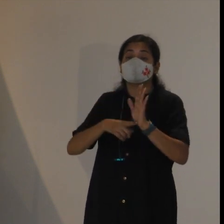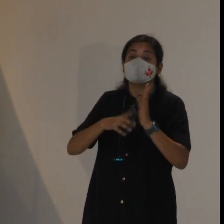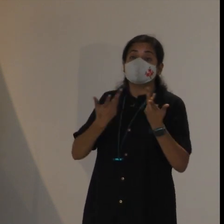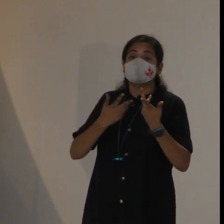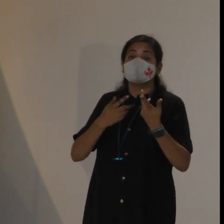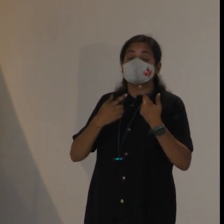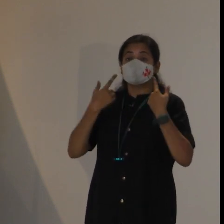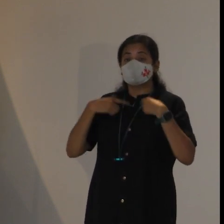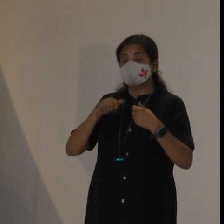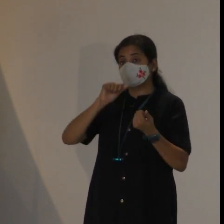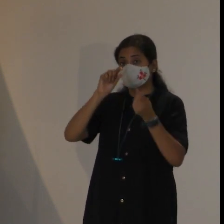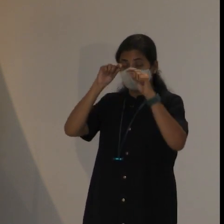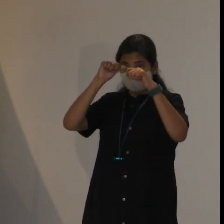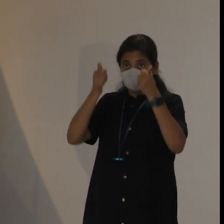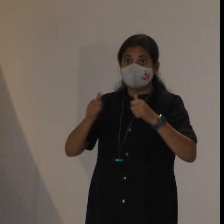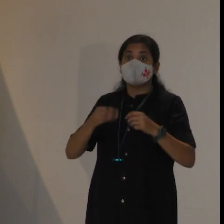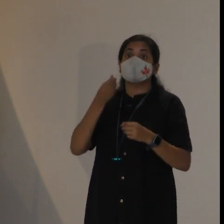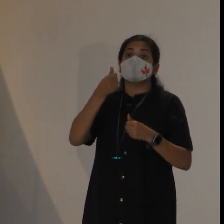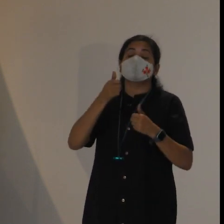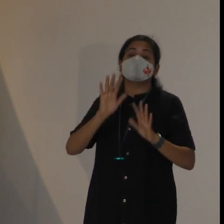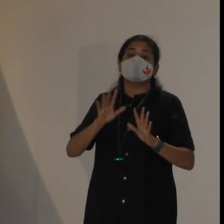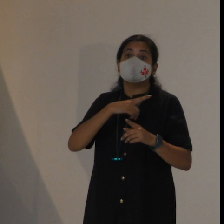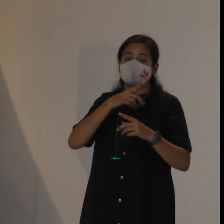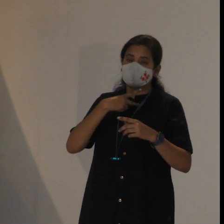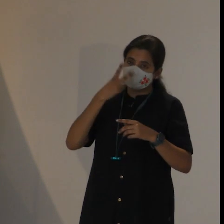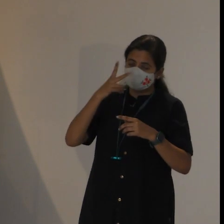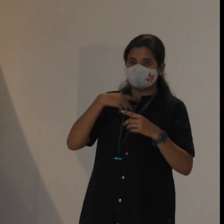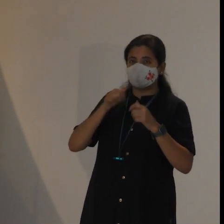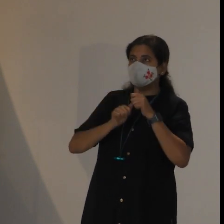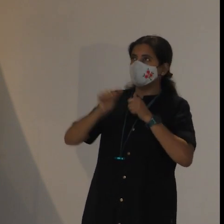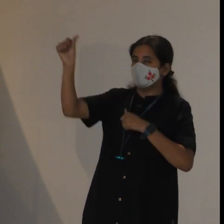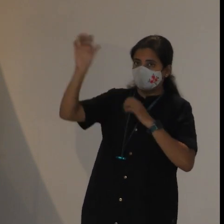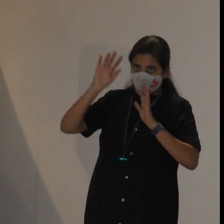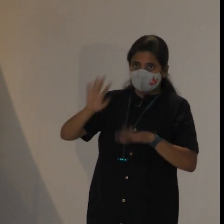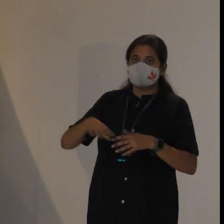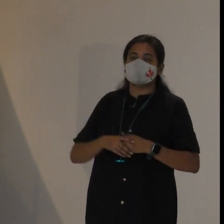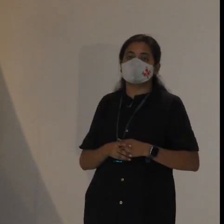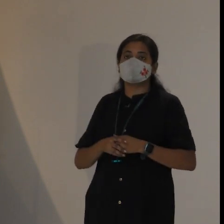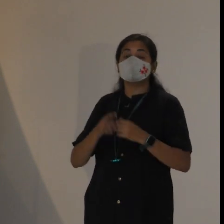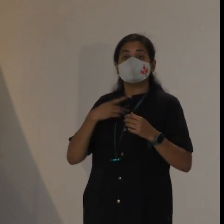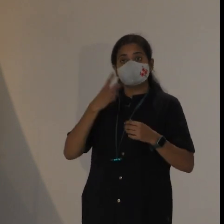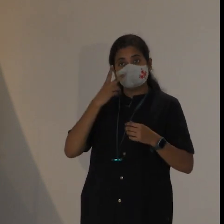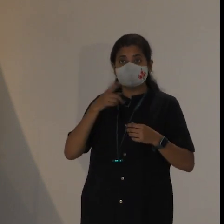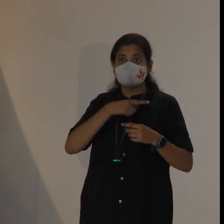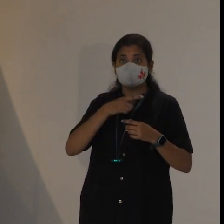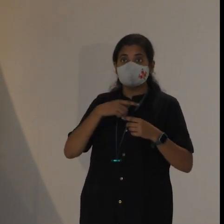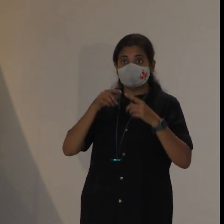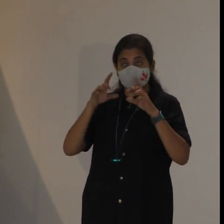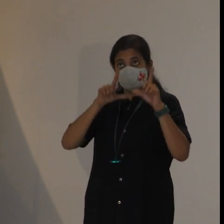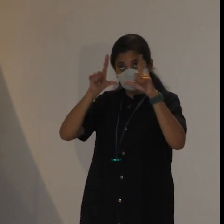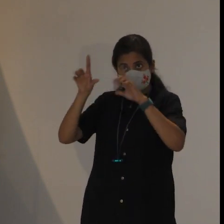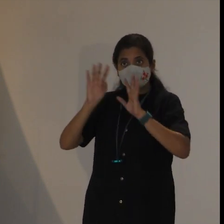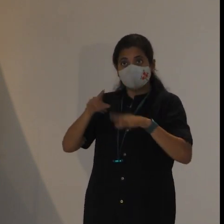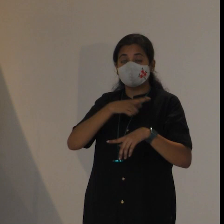out. Throughout my entire childhood, I've always seen him from a distance on the walls of churches and chapels. And when I was in the museum, I could